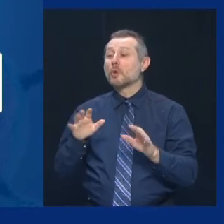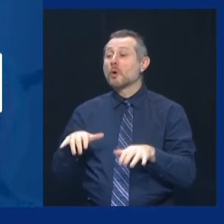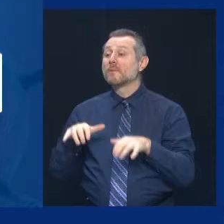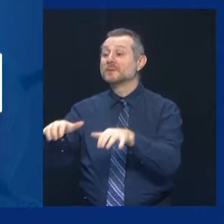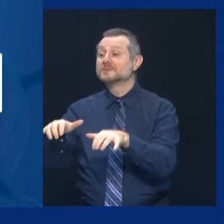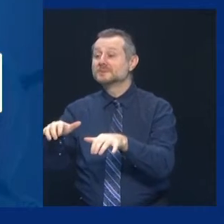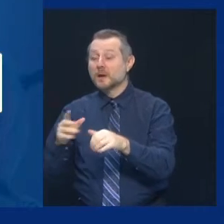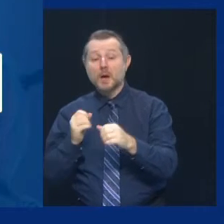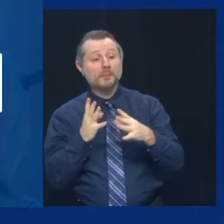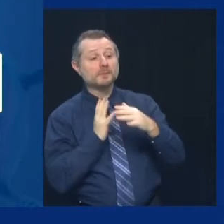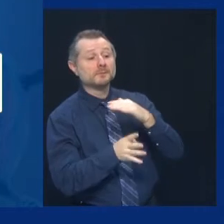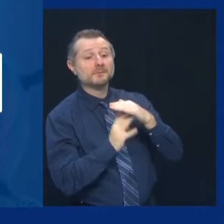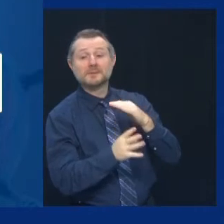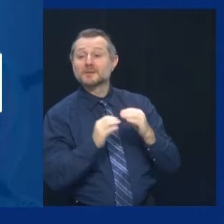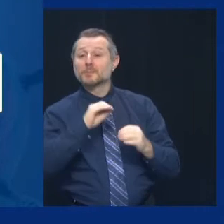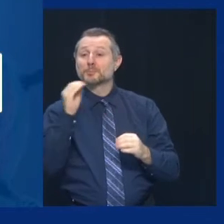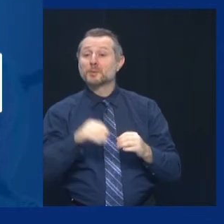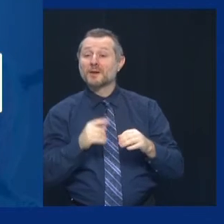Lakes,